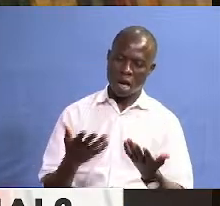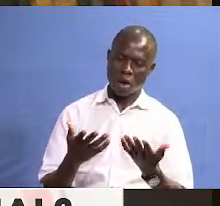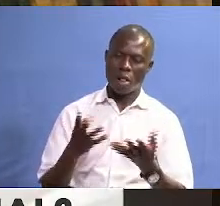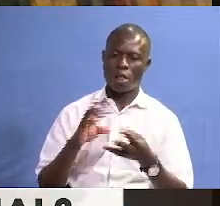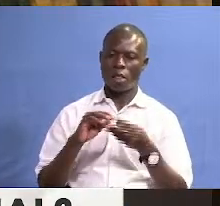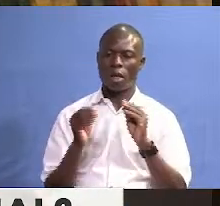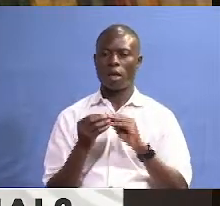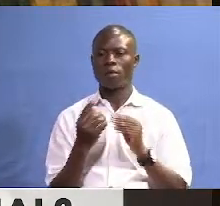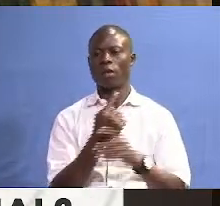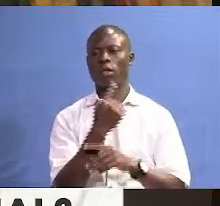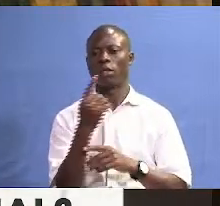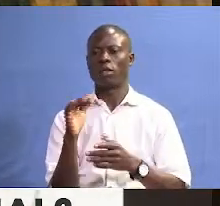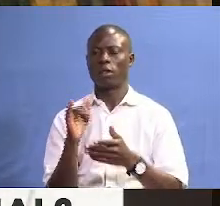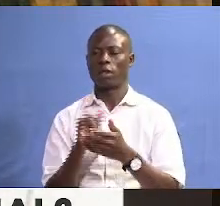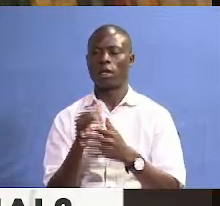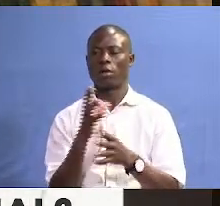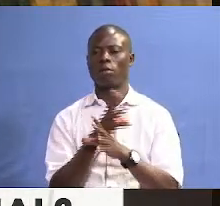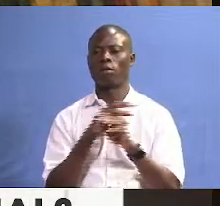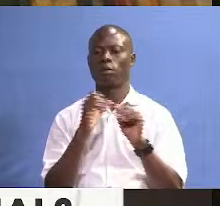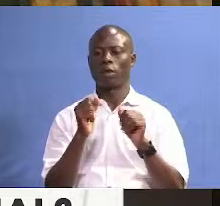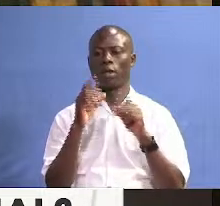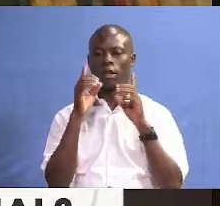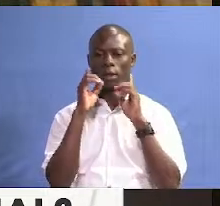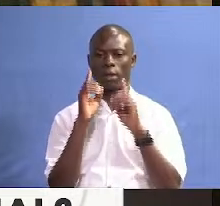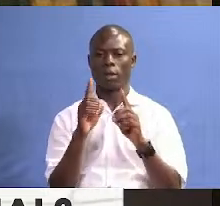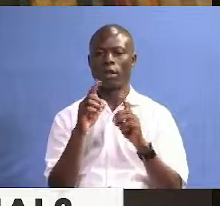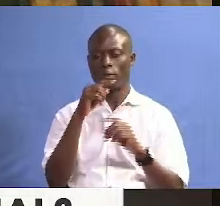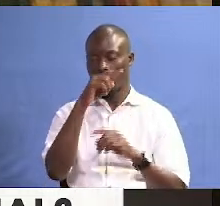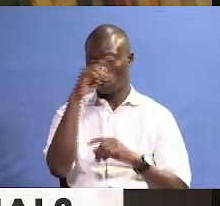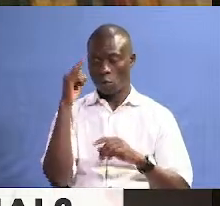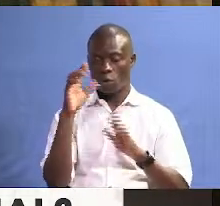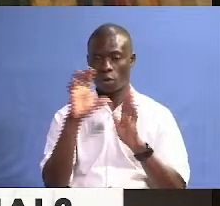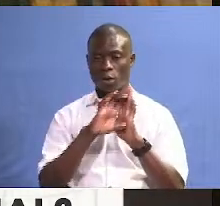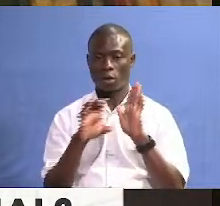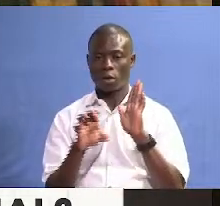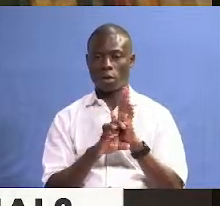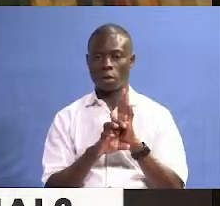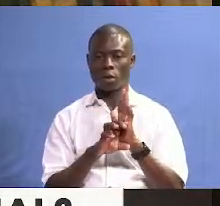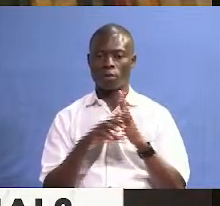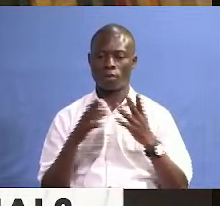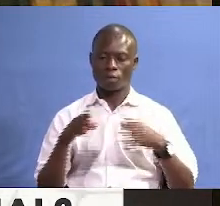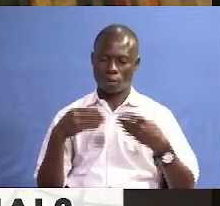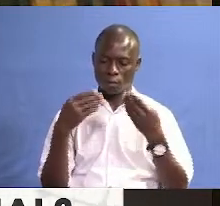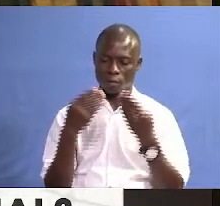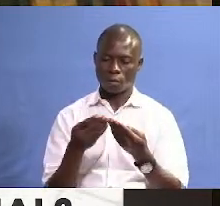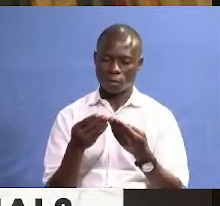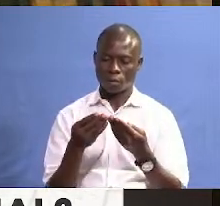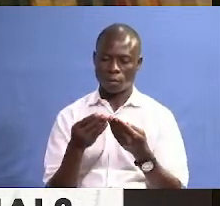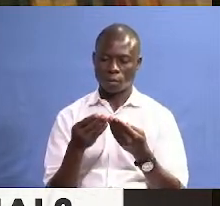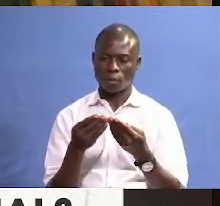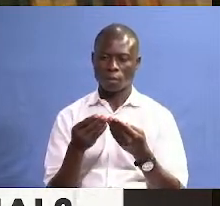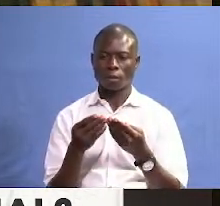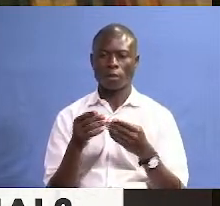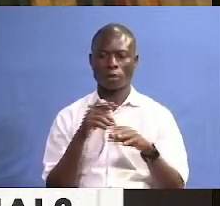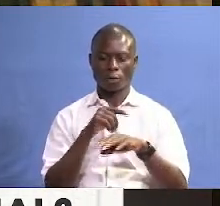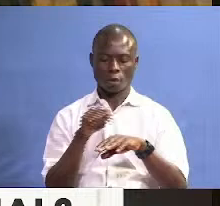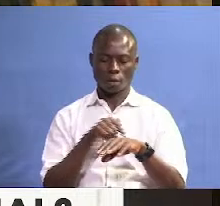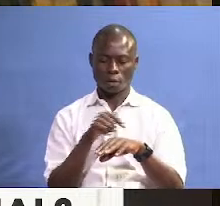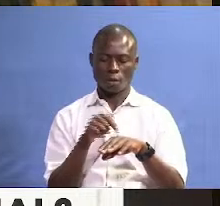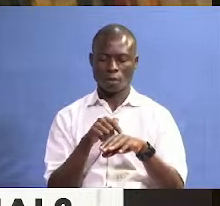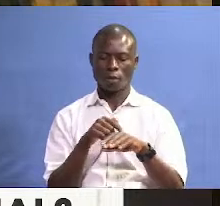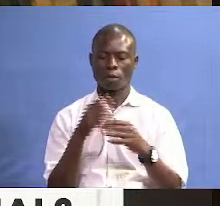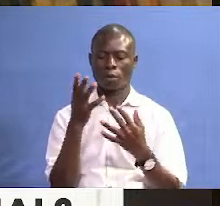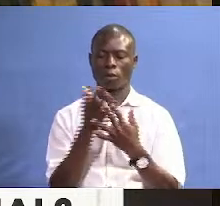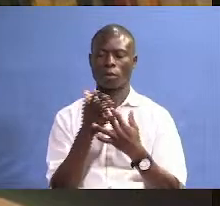in which the president would decide, because the constitution only provides that period between the